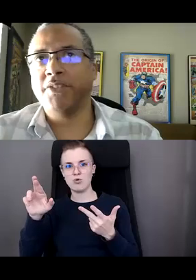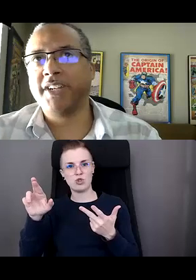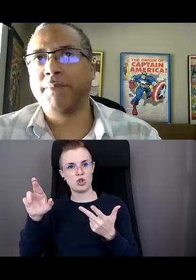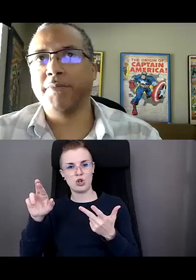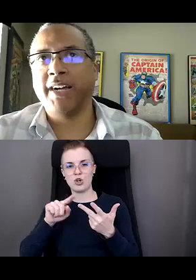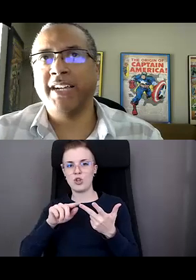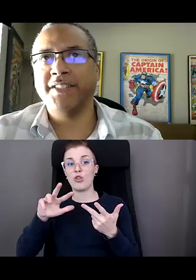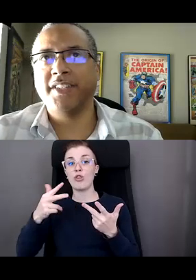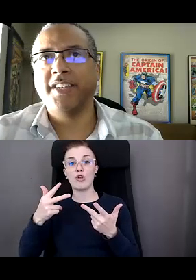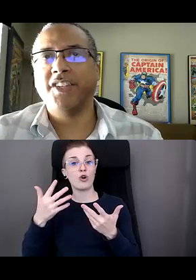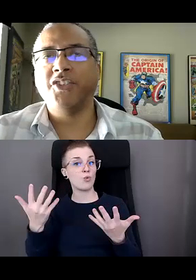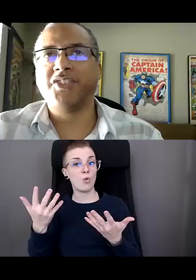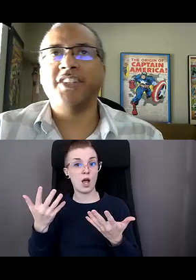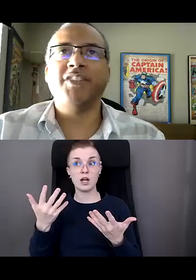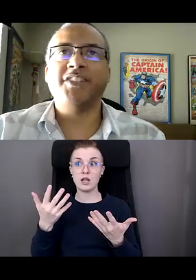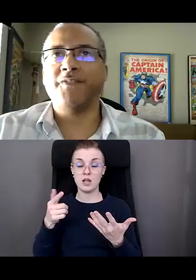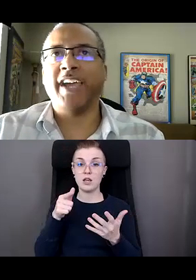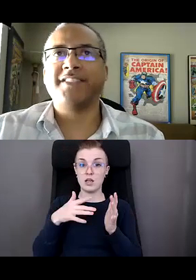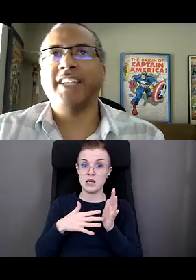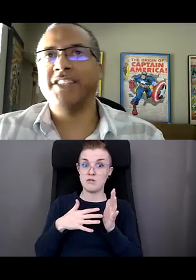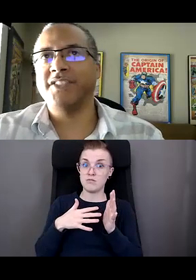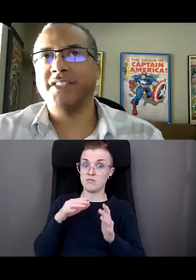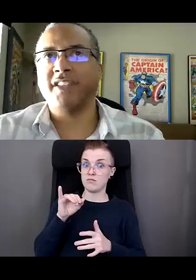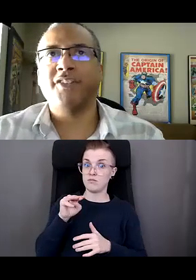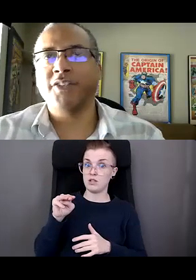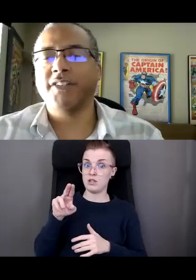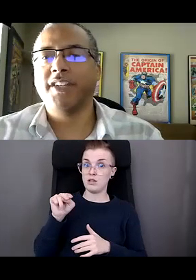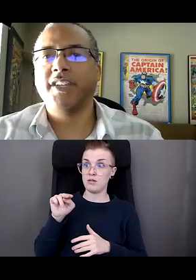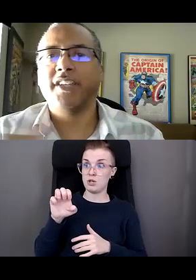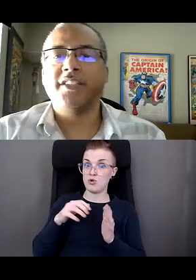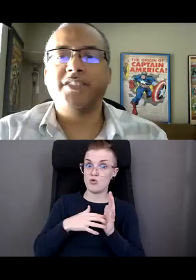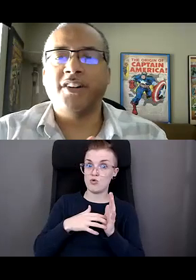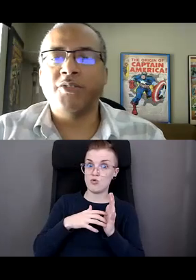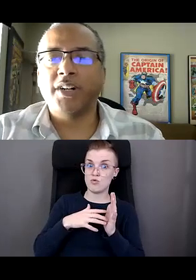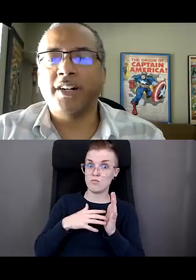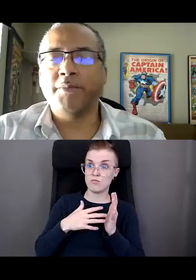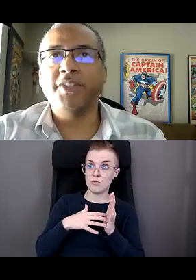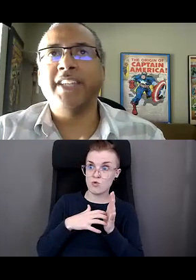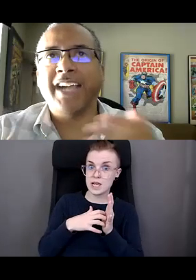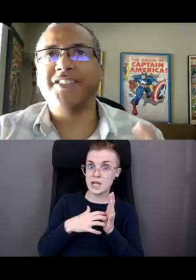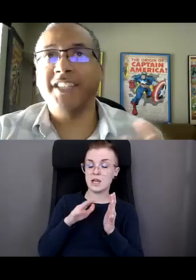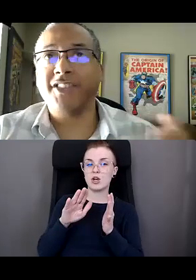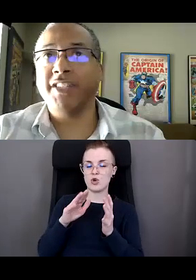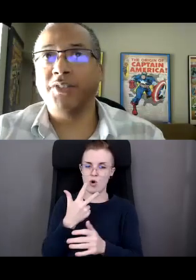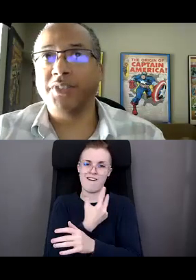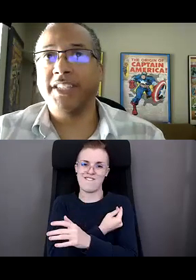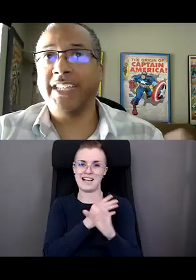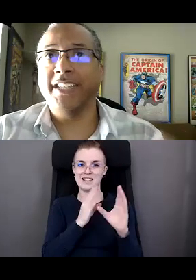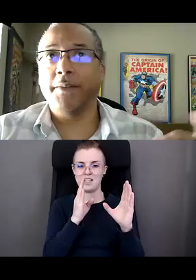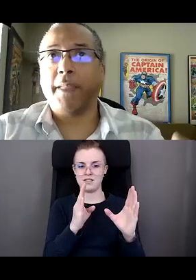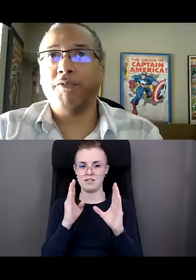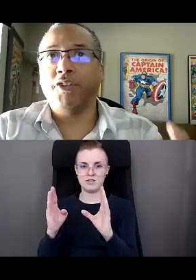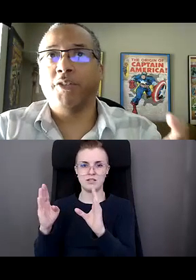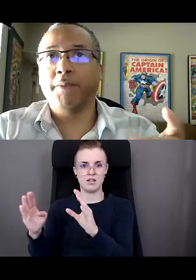you're immunocompromised, your series of vaccinations is longer. So you need to actually get 3 doses to